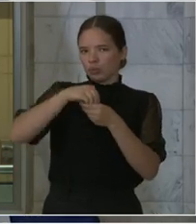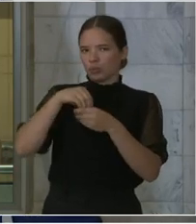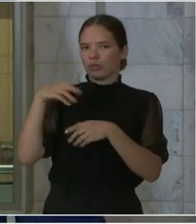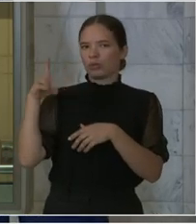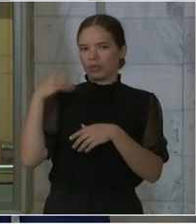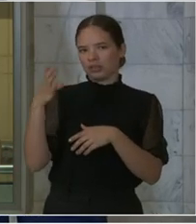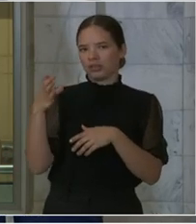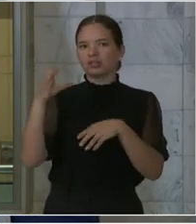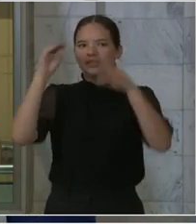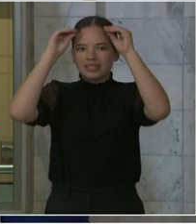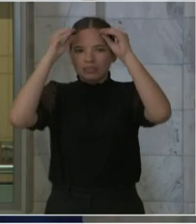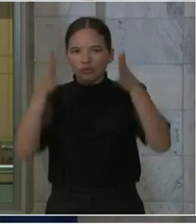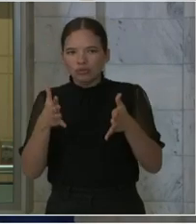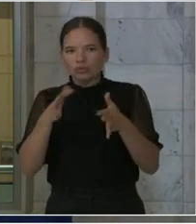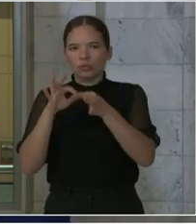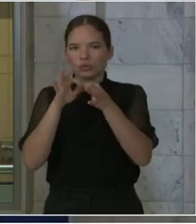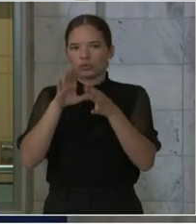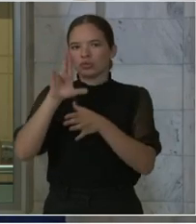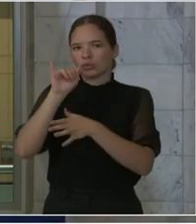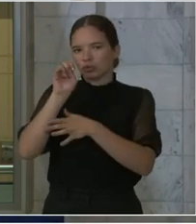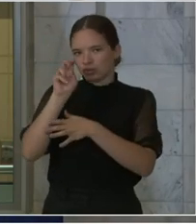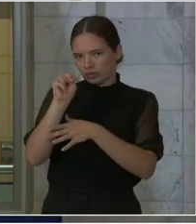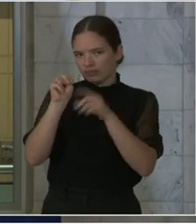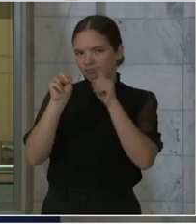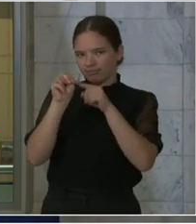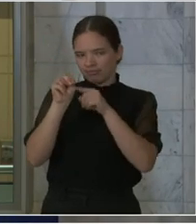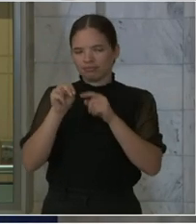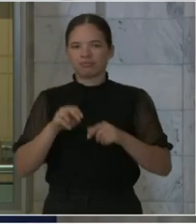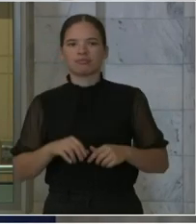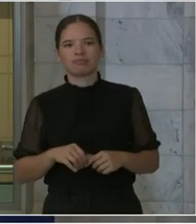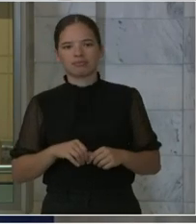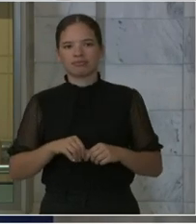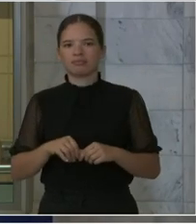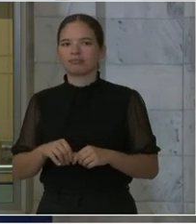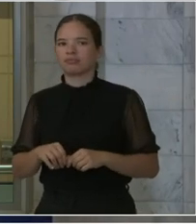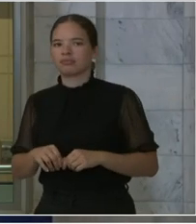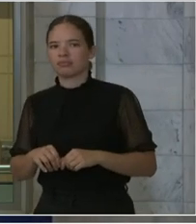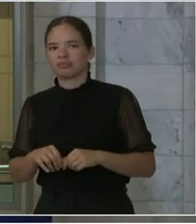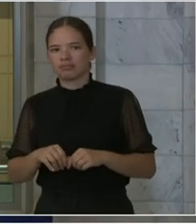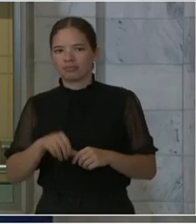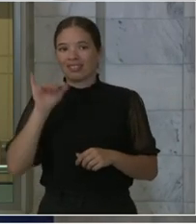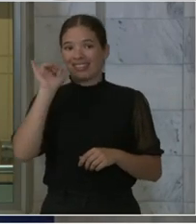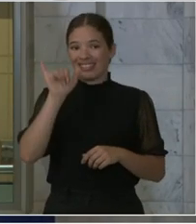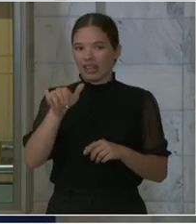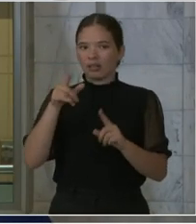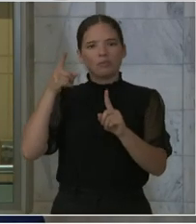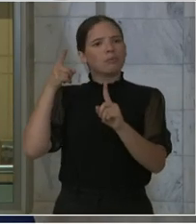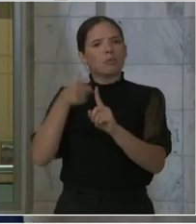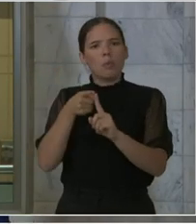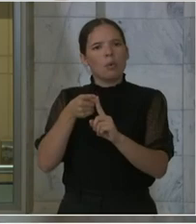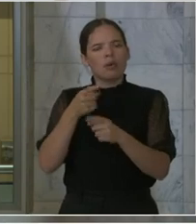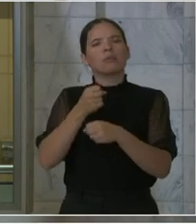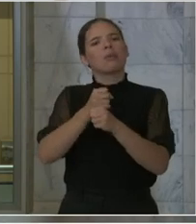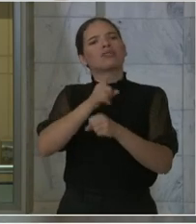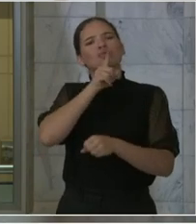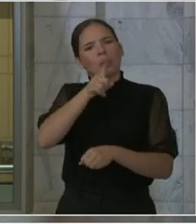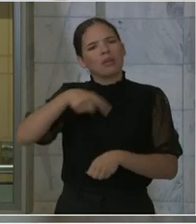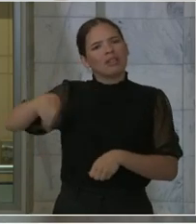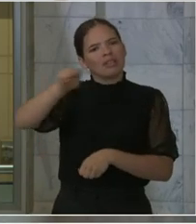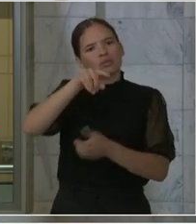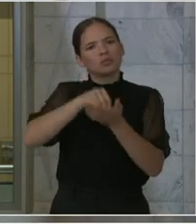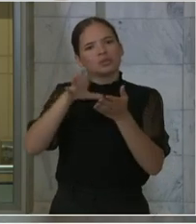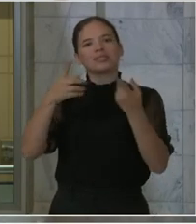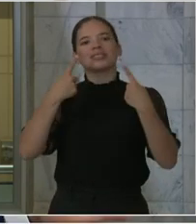now. So we know that that work continues along with ensuring that our students are prepared to succeed in life. And again, we're grateful